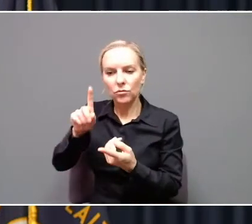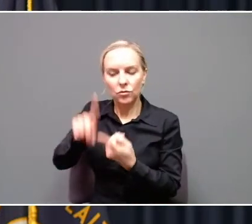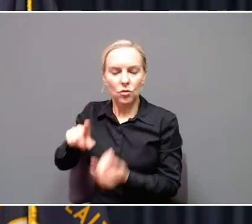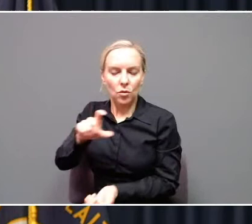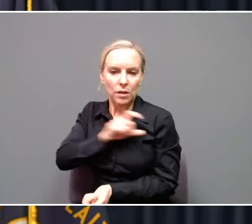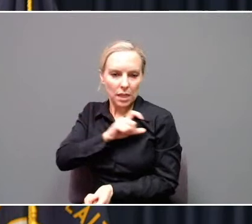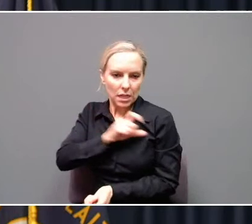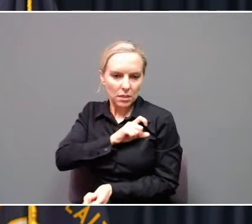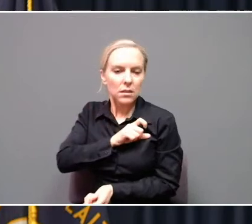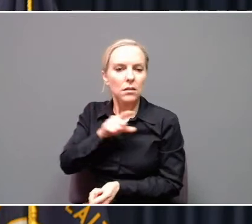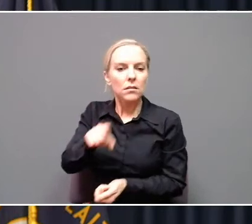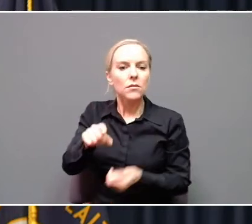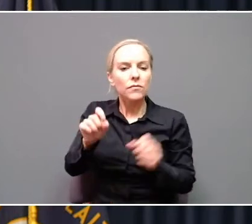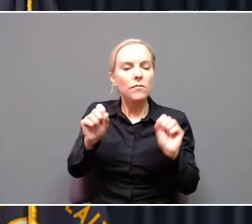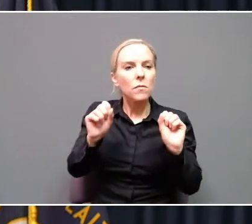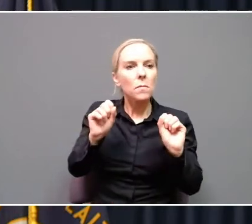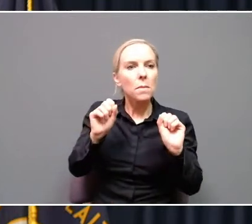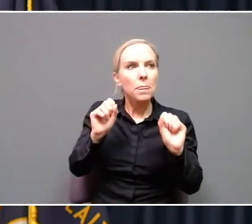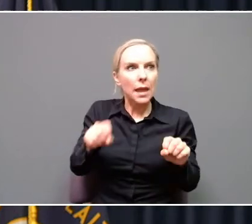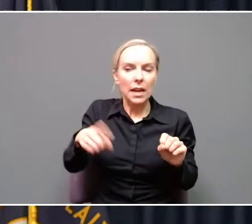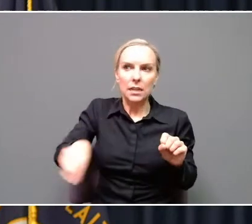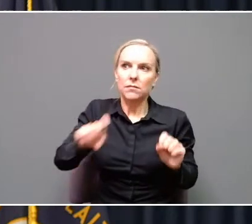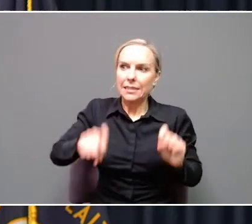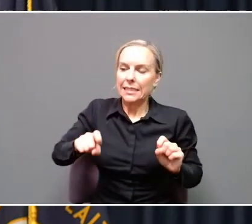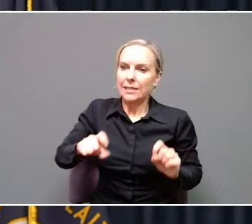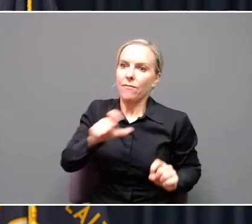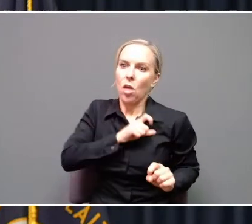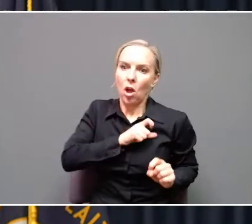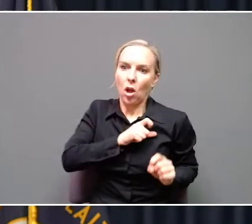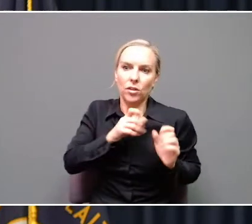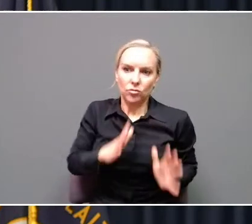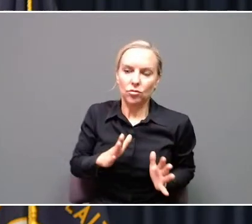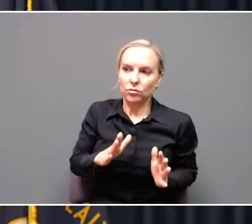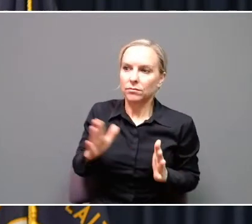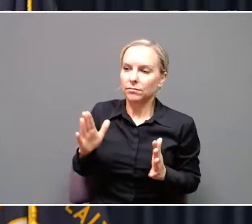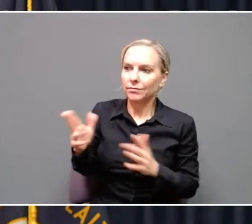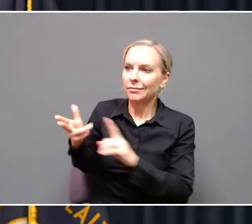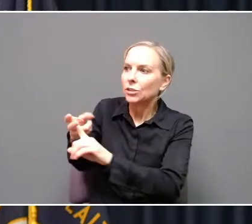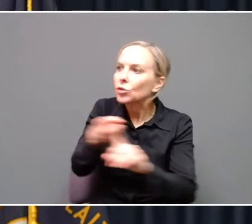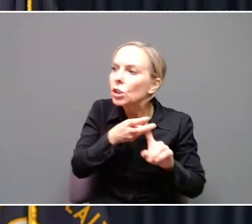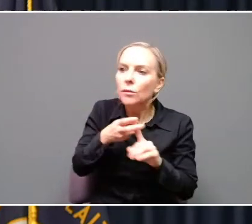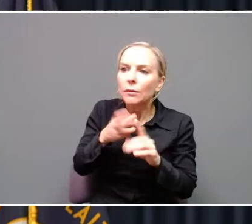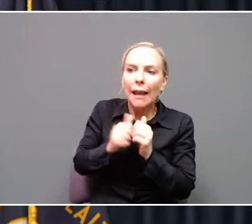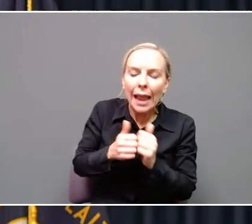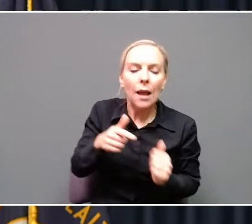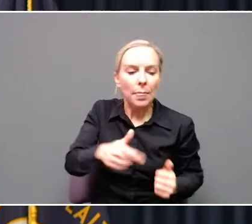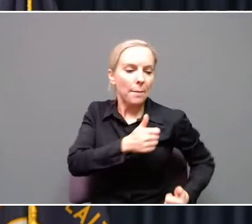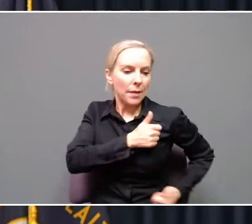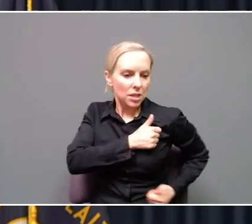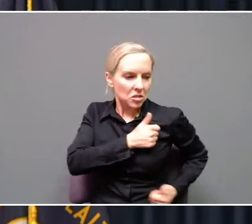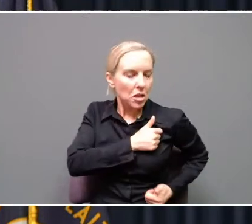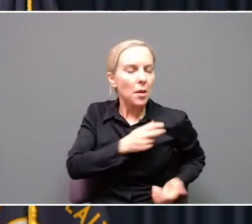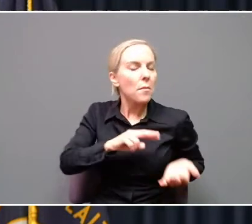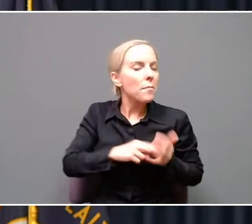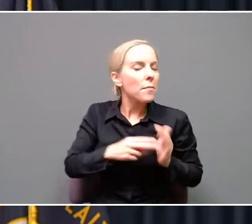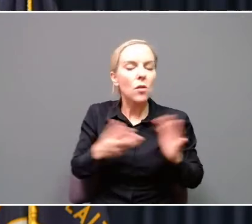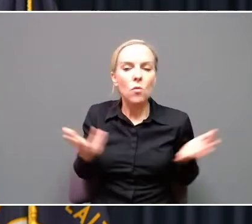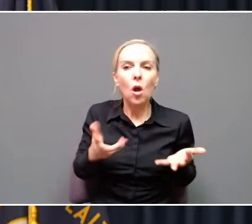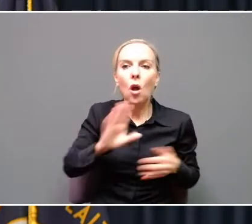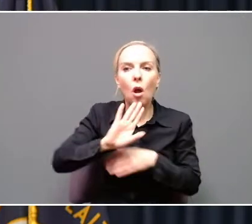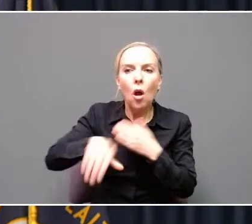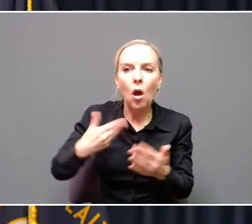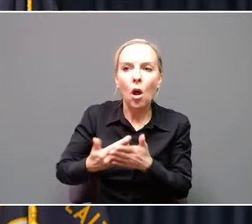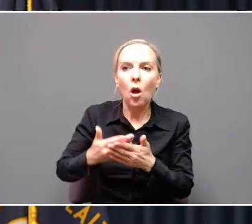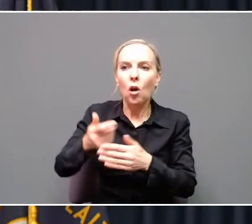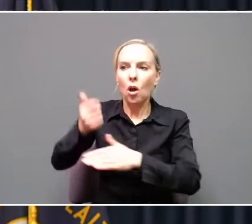the officers they desperately need. The initiative will allow active service members within all branches of the U.S. military to be hired by local